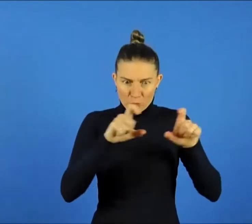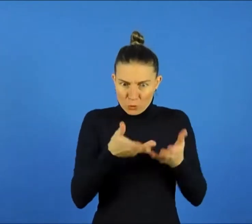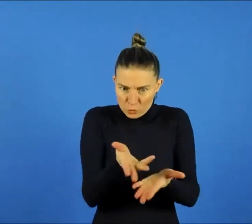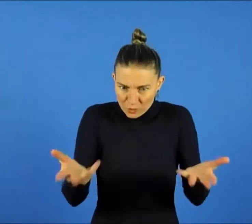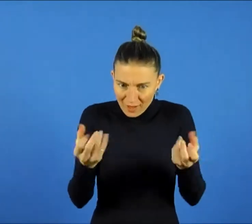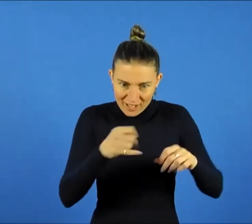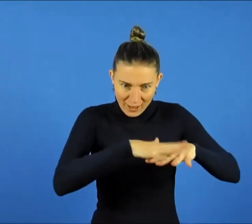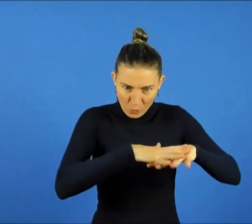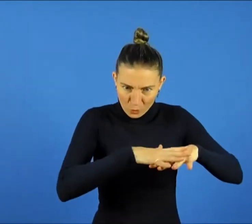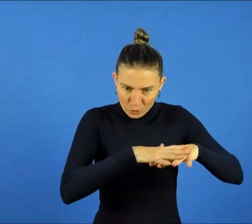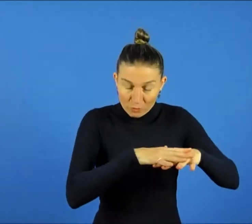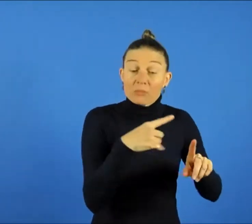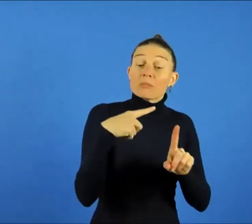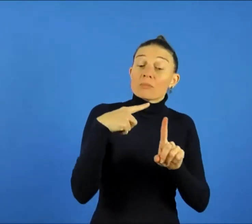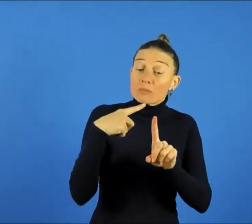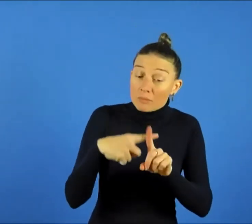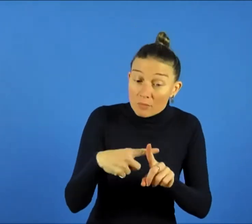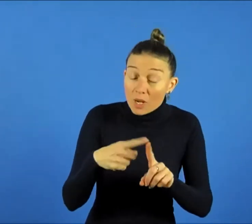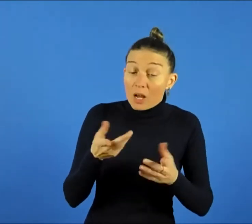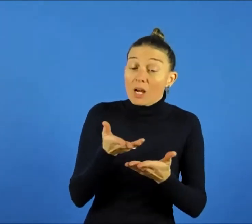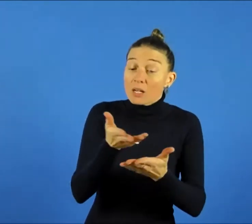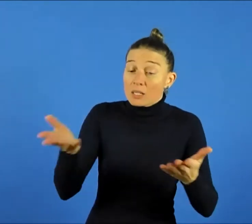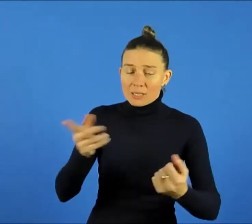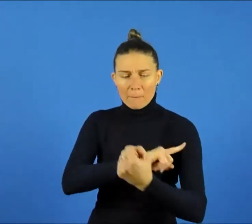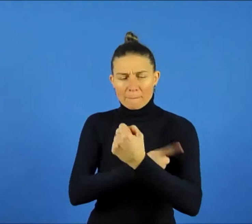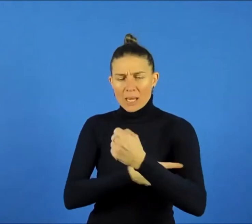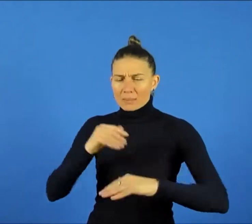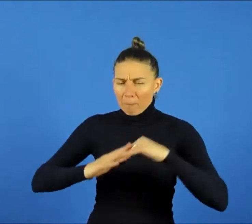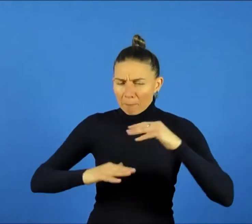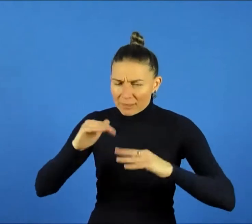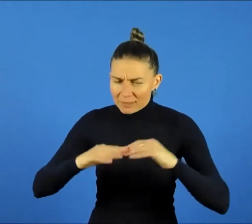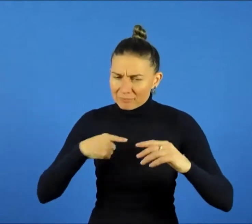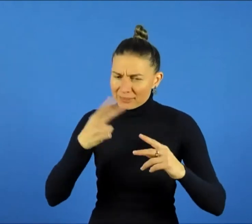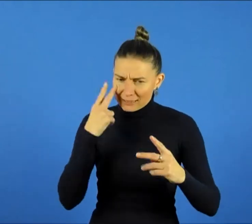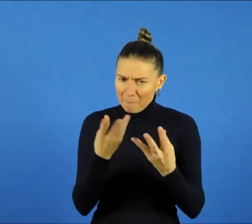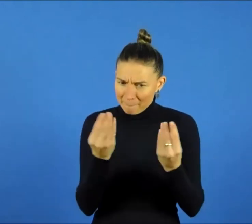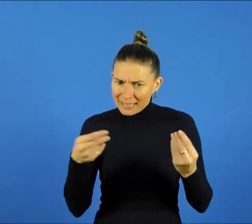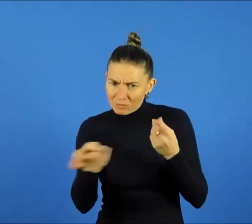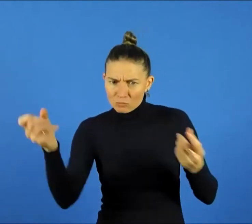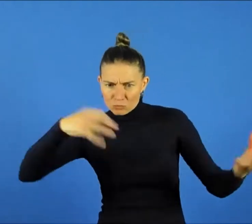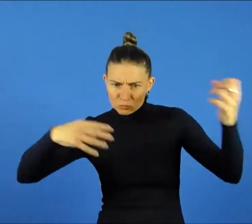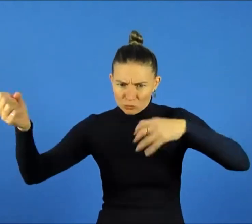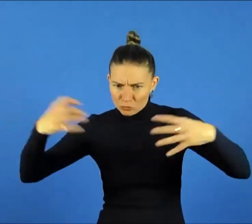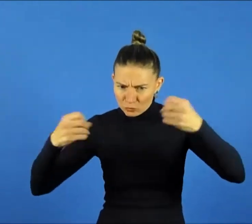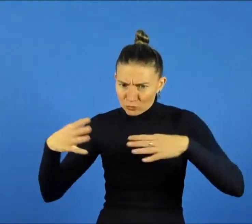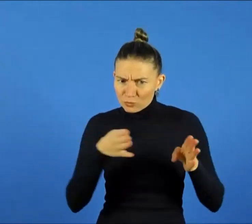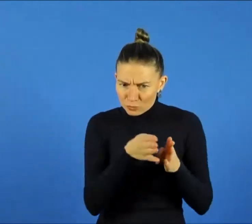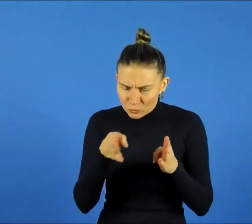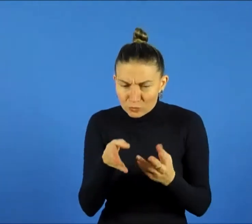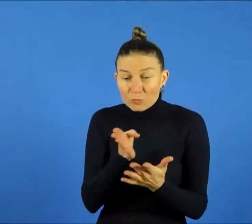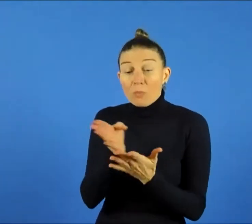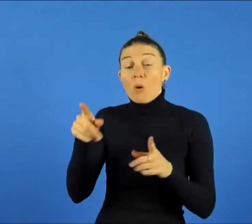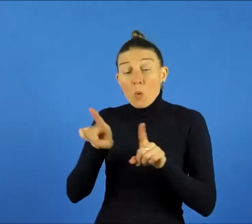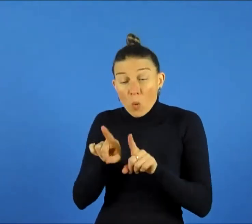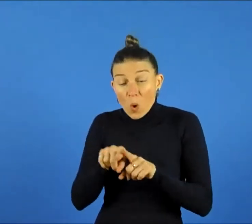And also the importance in the capacity building components related to regulatory and also in the process